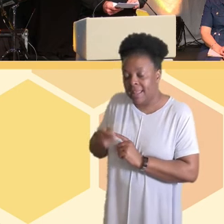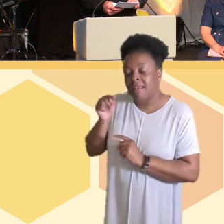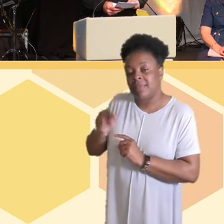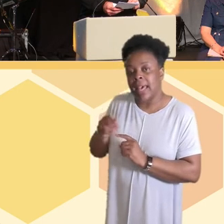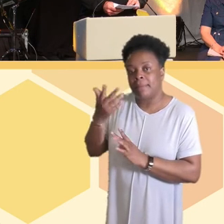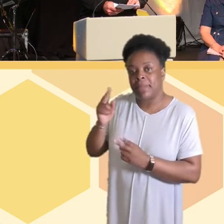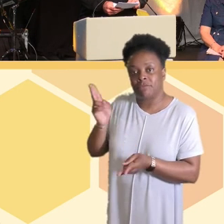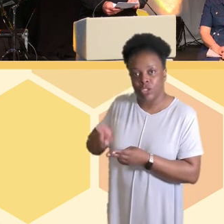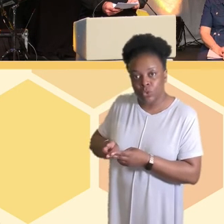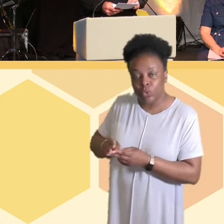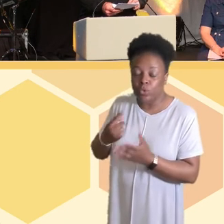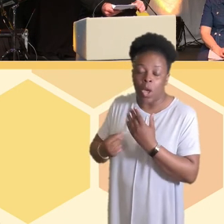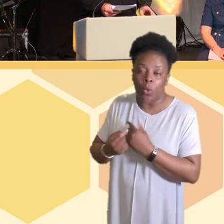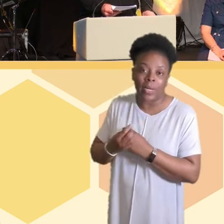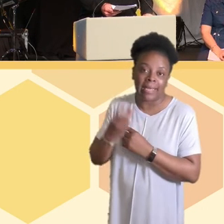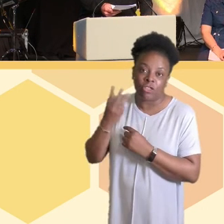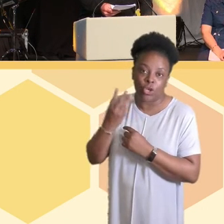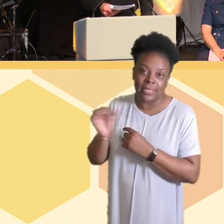only £13,000.